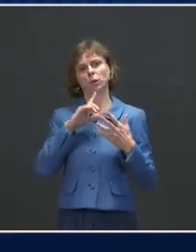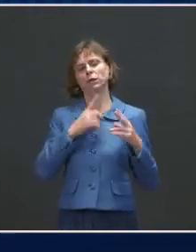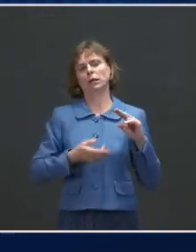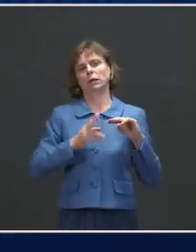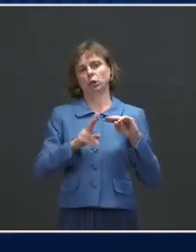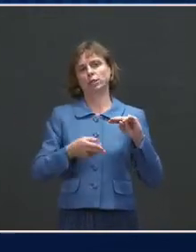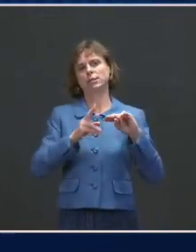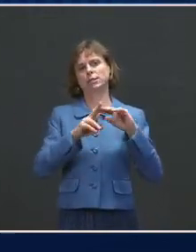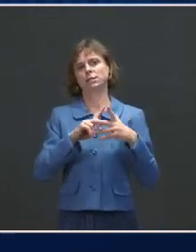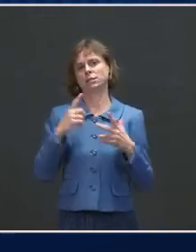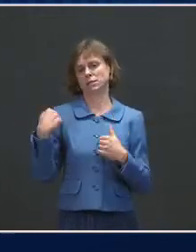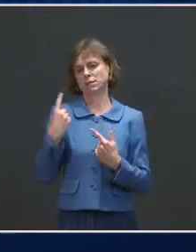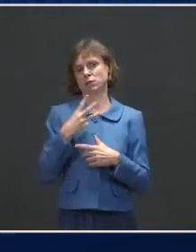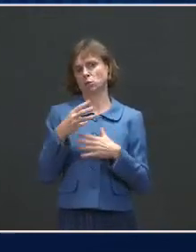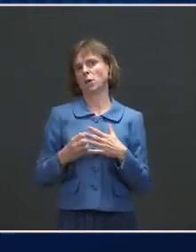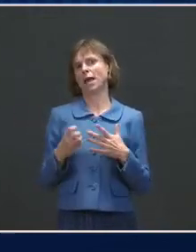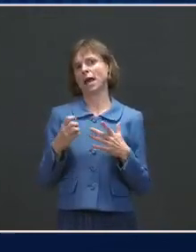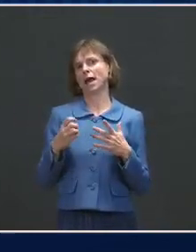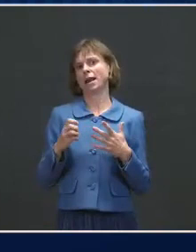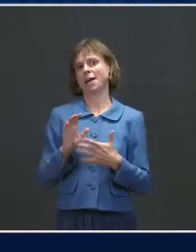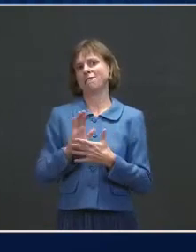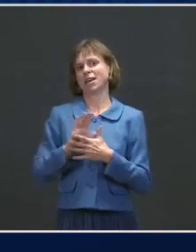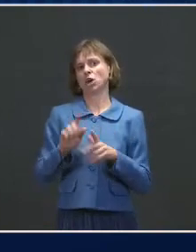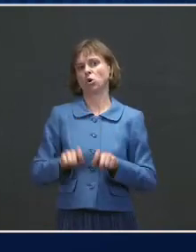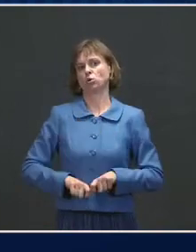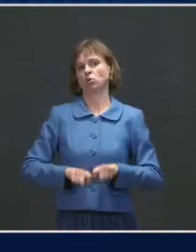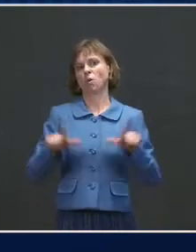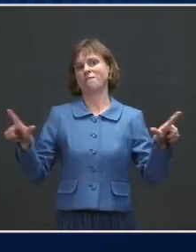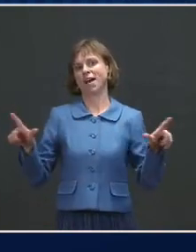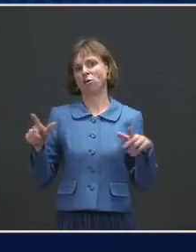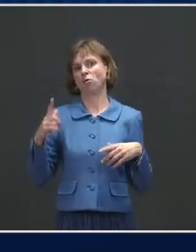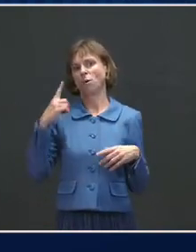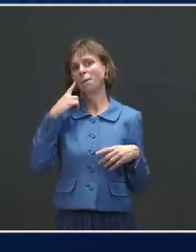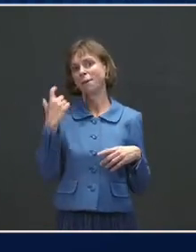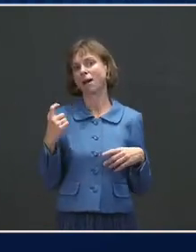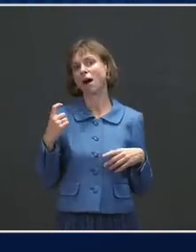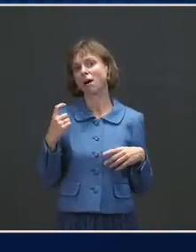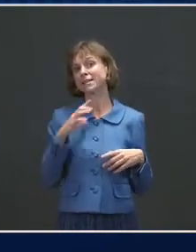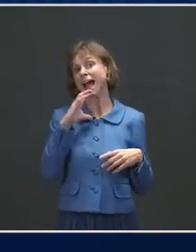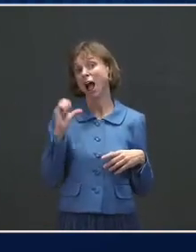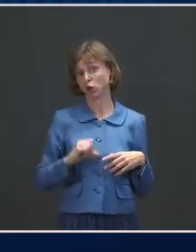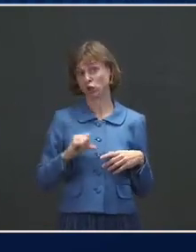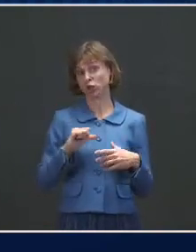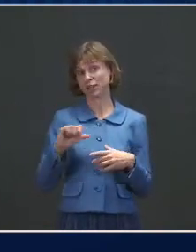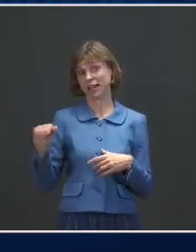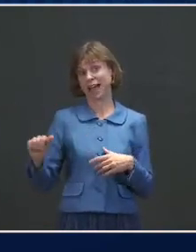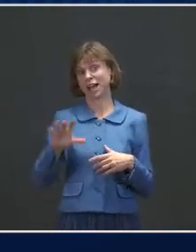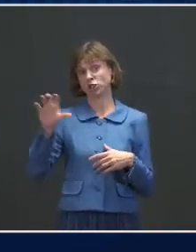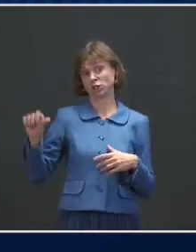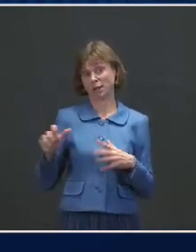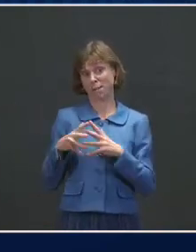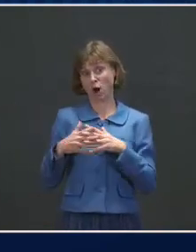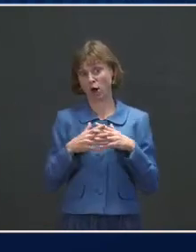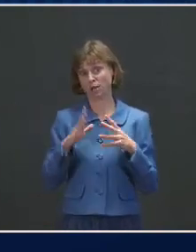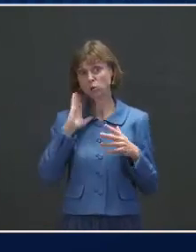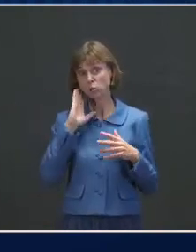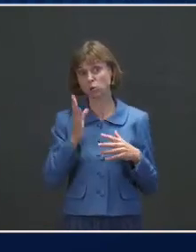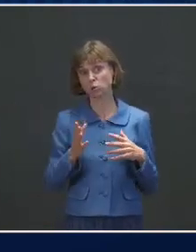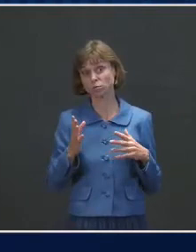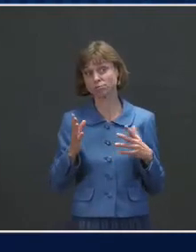were some videos that went viral because elderly Asian Americans were really attacked and